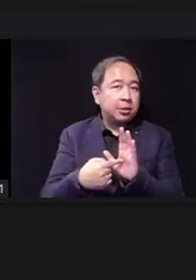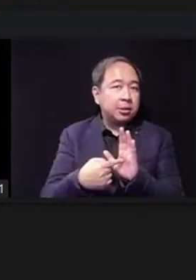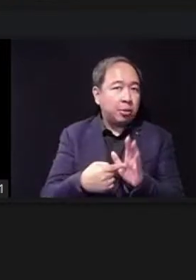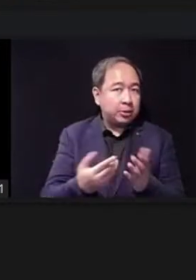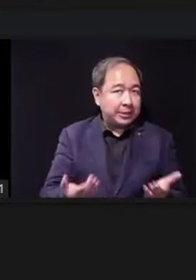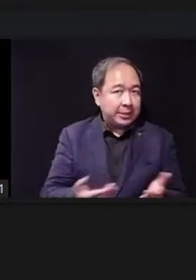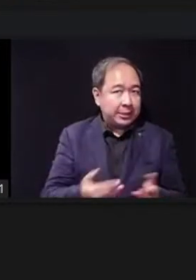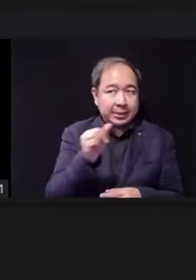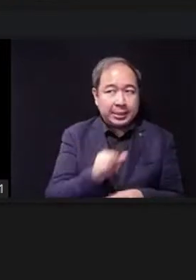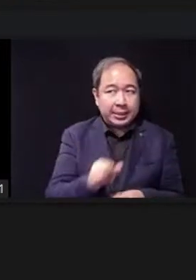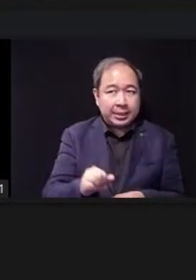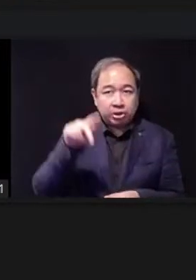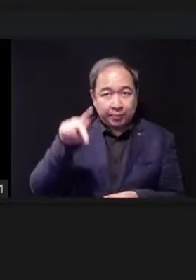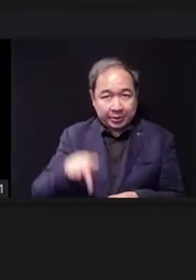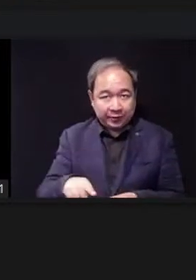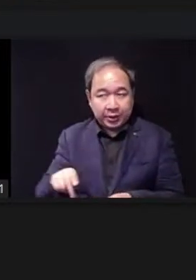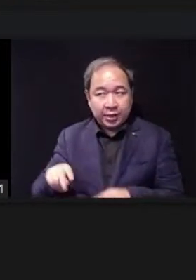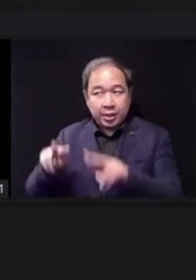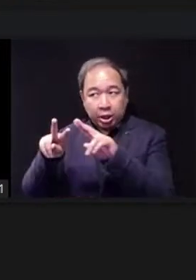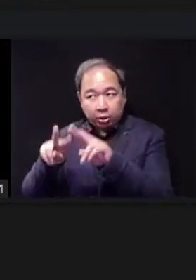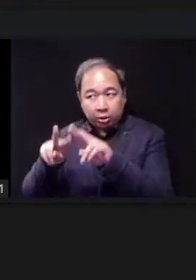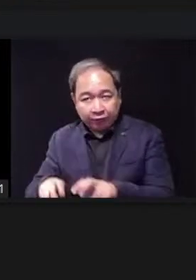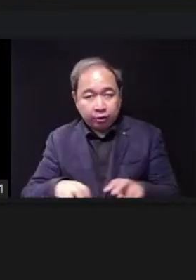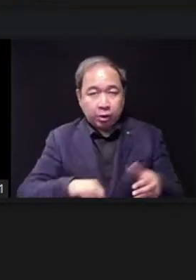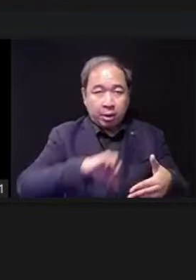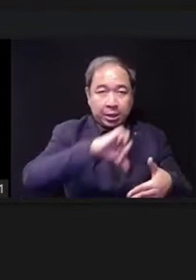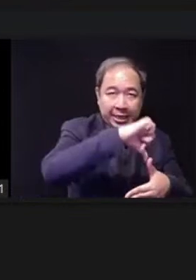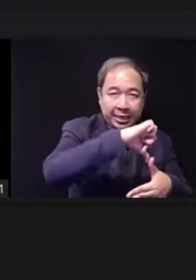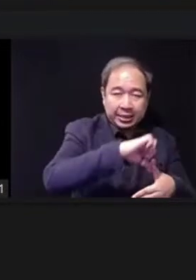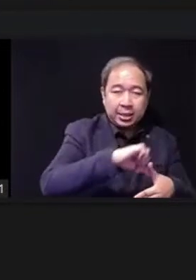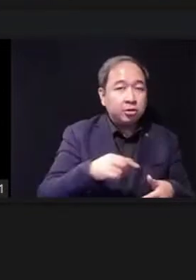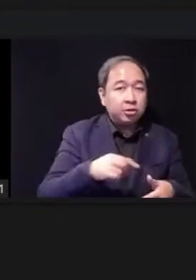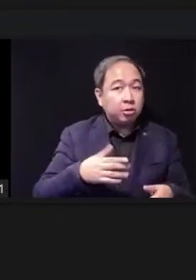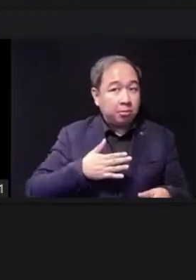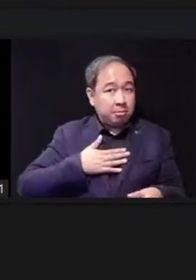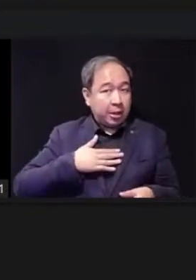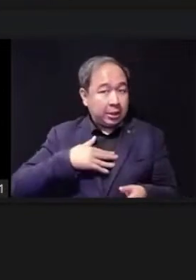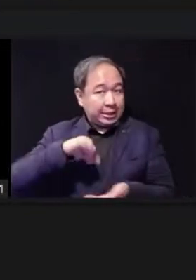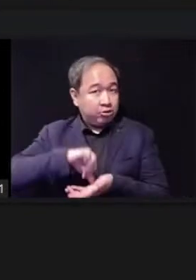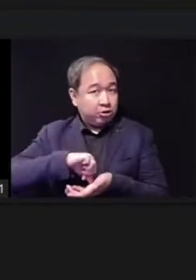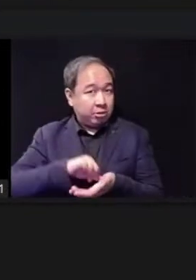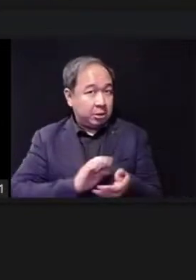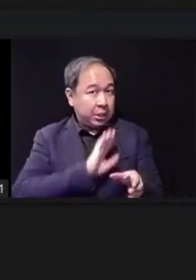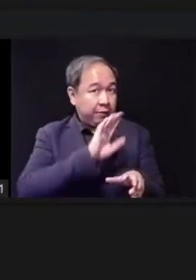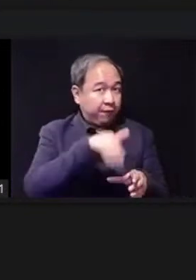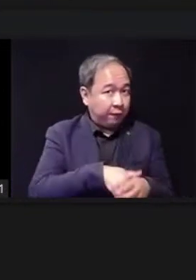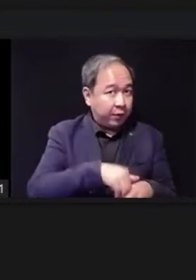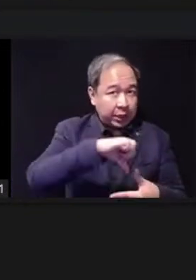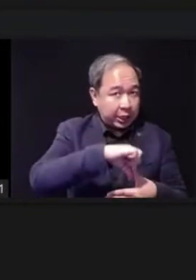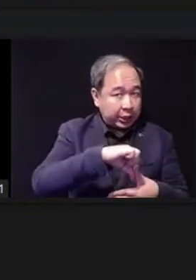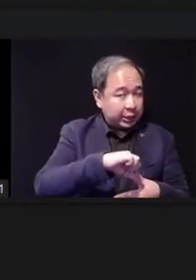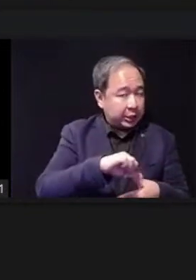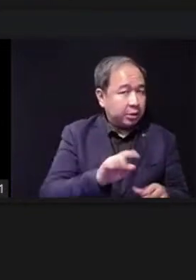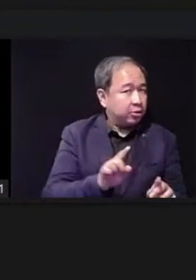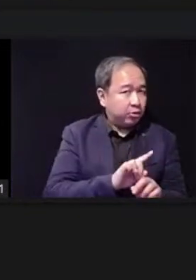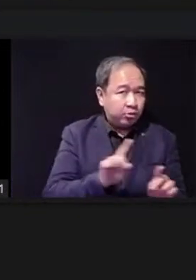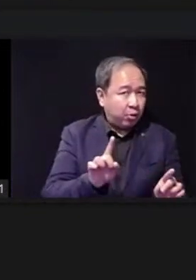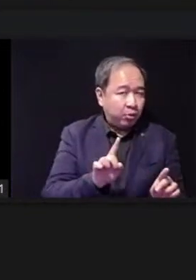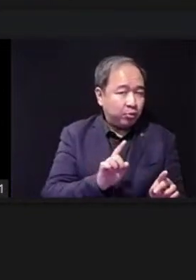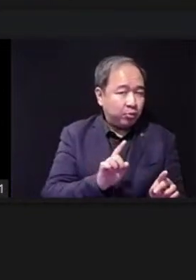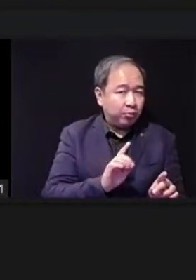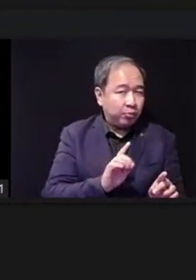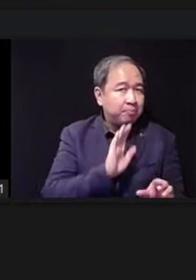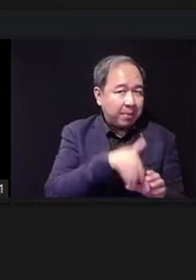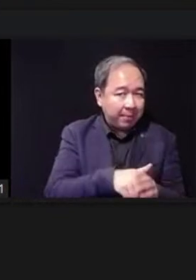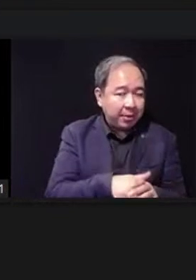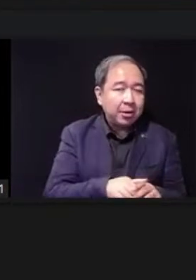and the reviews in Latin America. My country is not a member of a Latin American group, so we cannot accept or because we